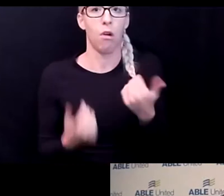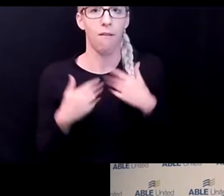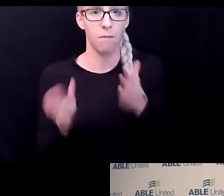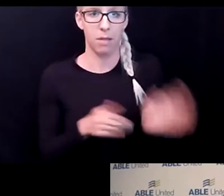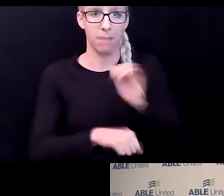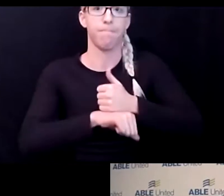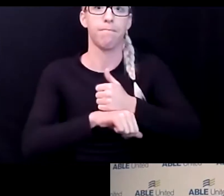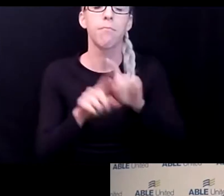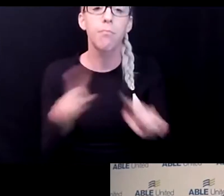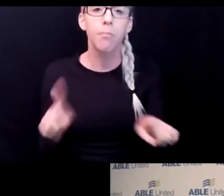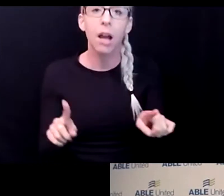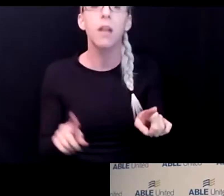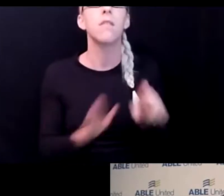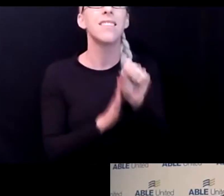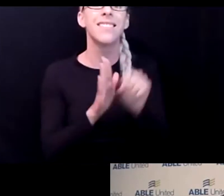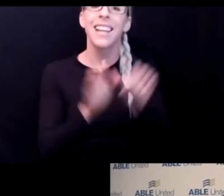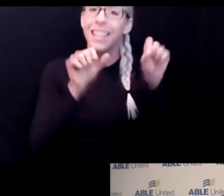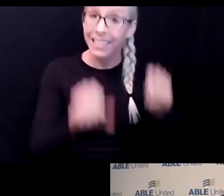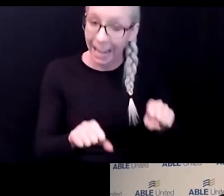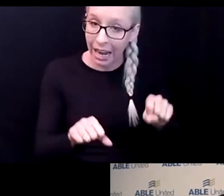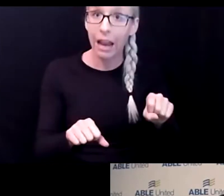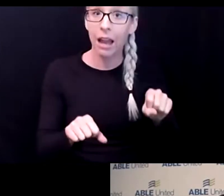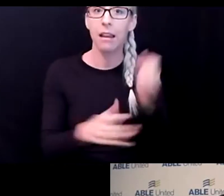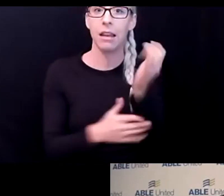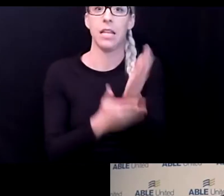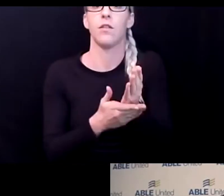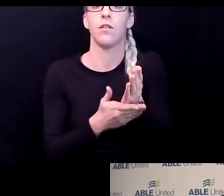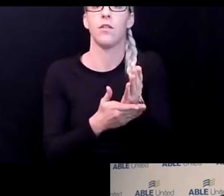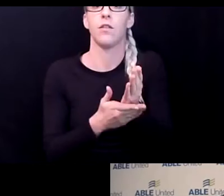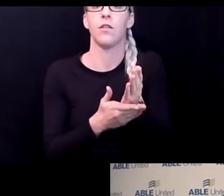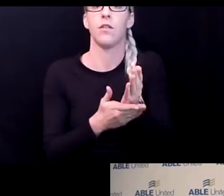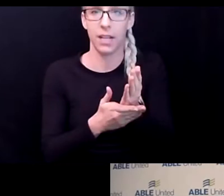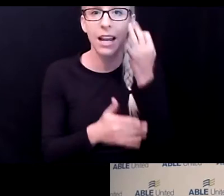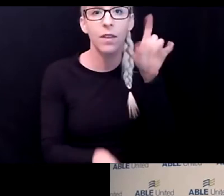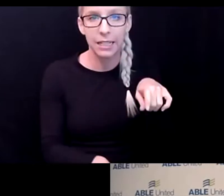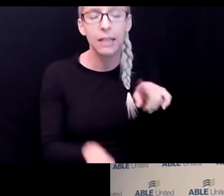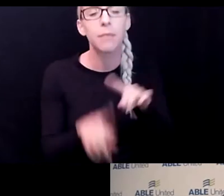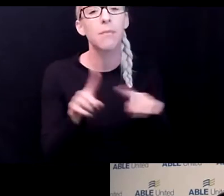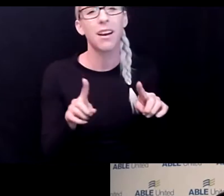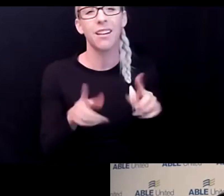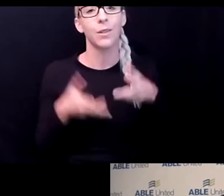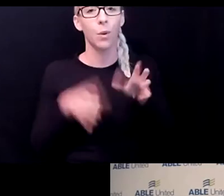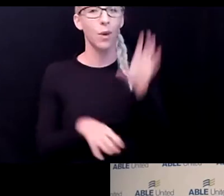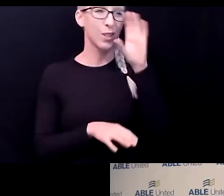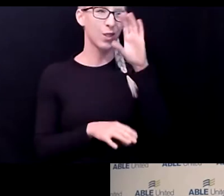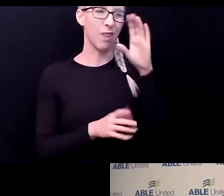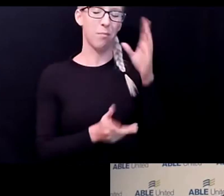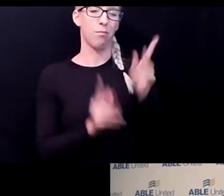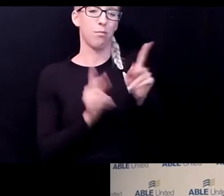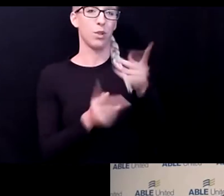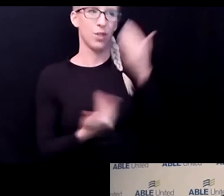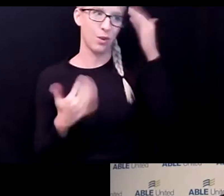to. And we'd much rather have somebody that knows that individual than a stranger making those decisions. That's a good point. That's a good